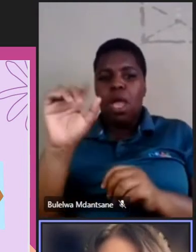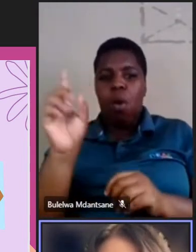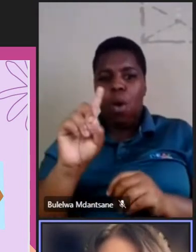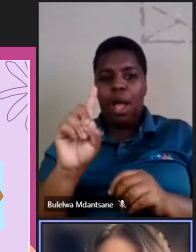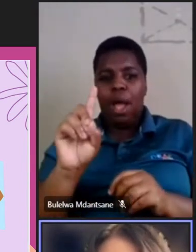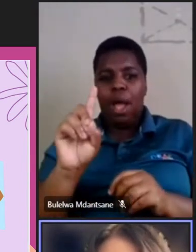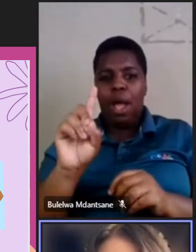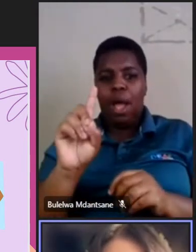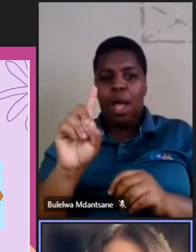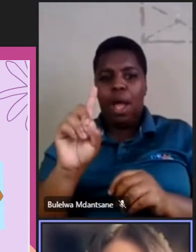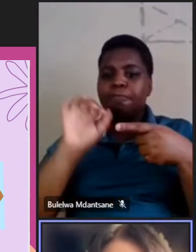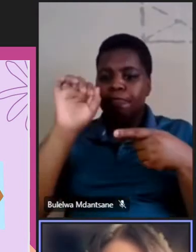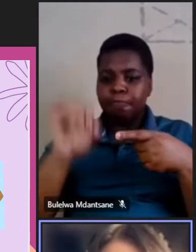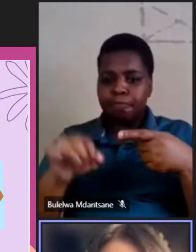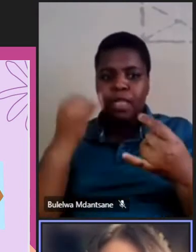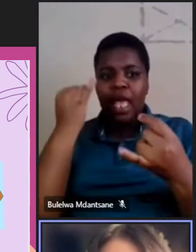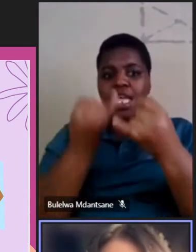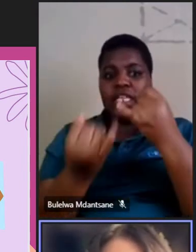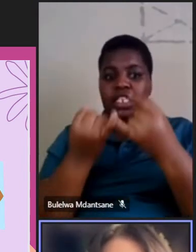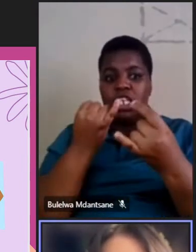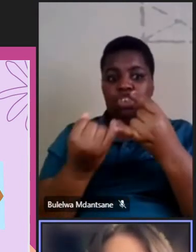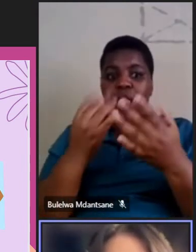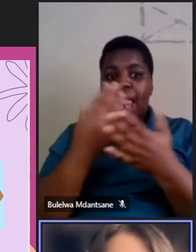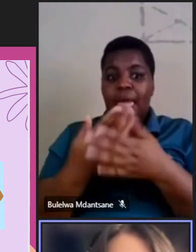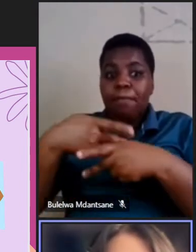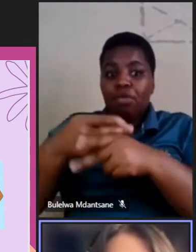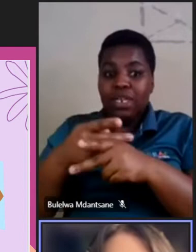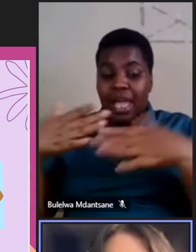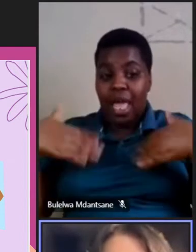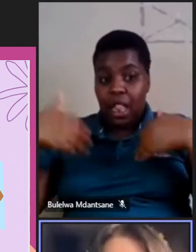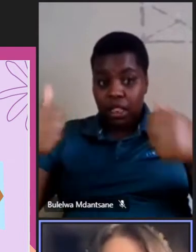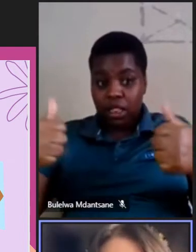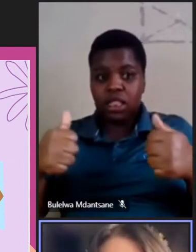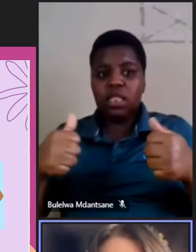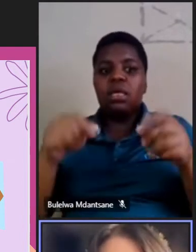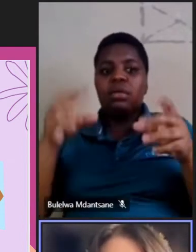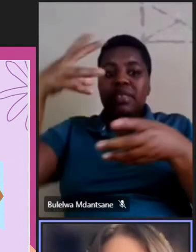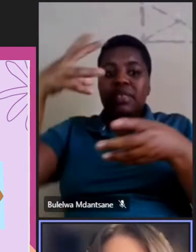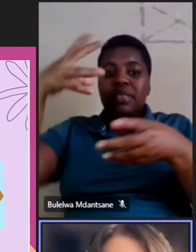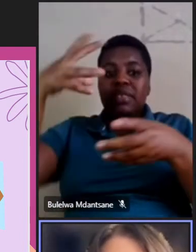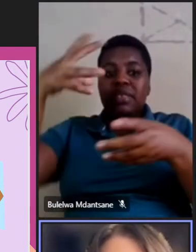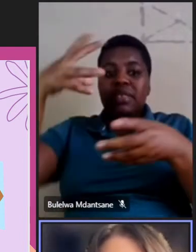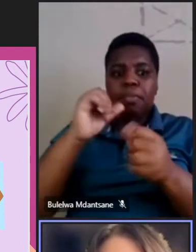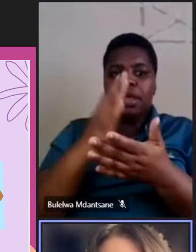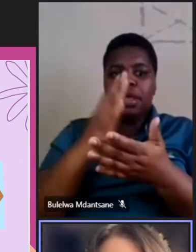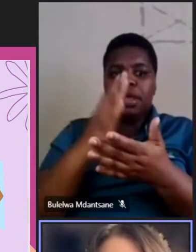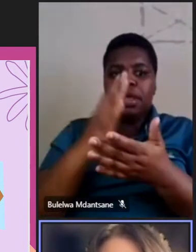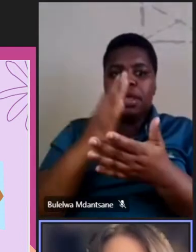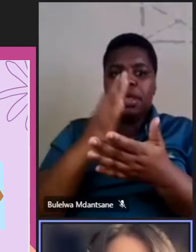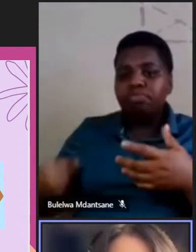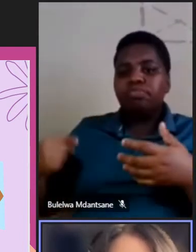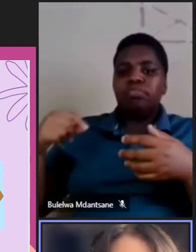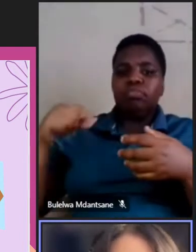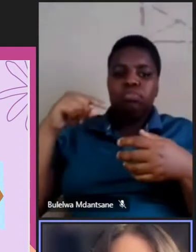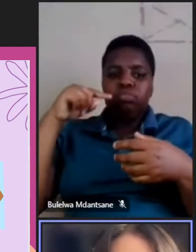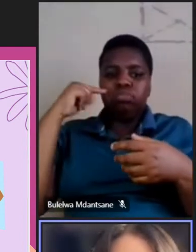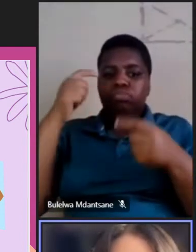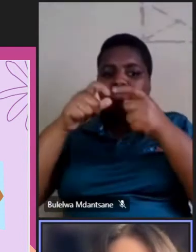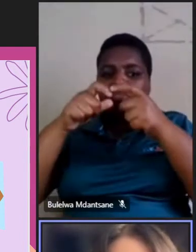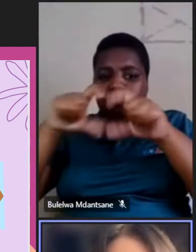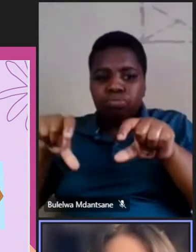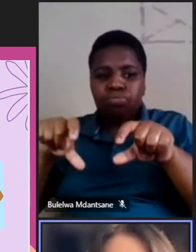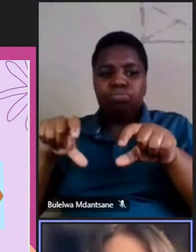obviously those on sexual reproductive health and rights, but including those on contraception, women's healthcare, maternal and